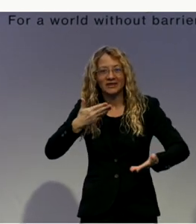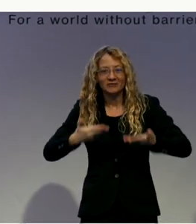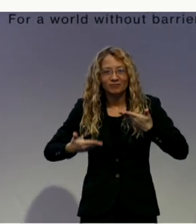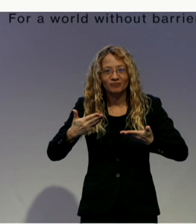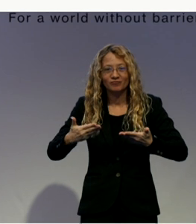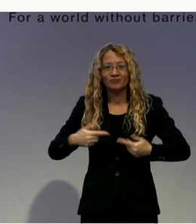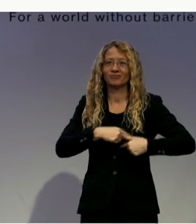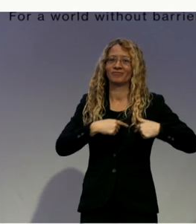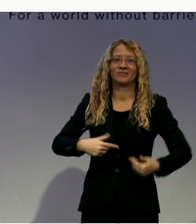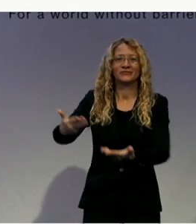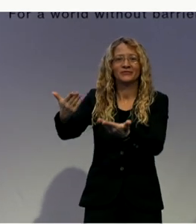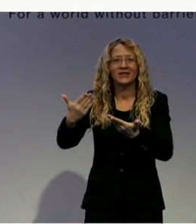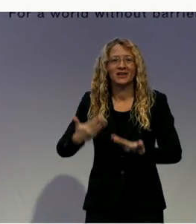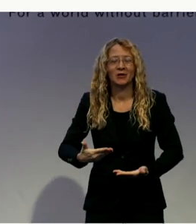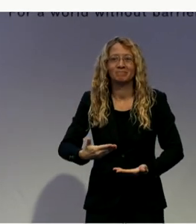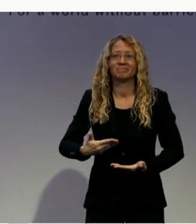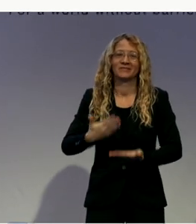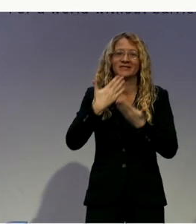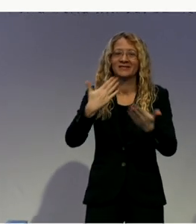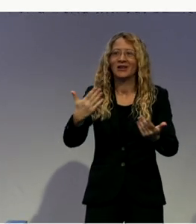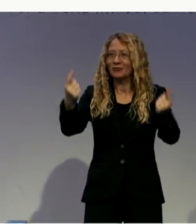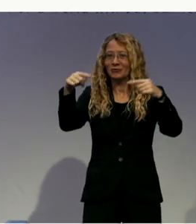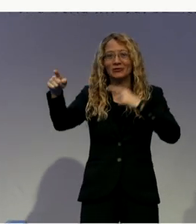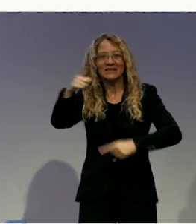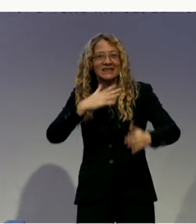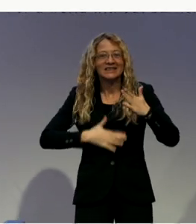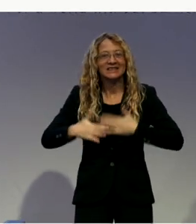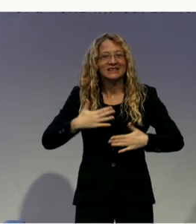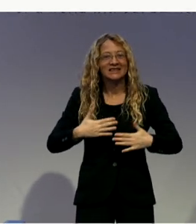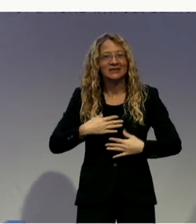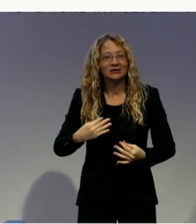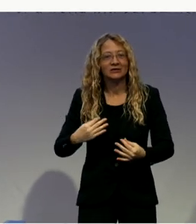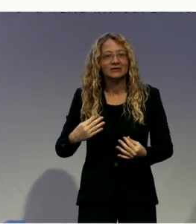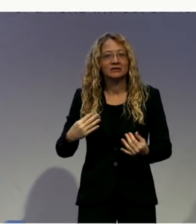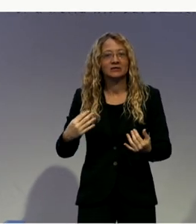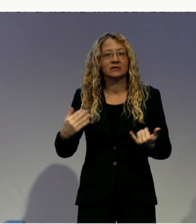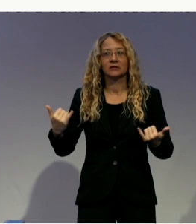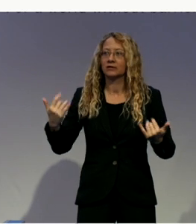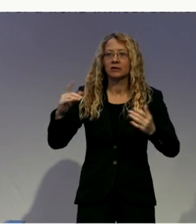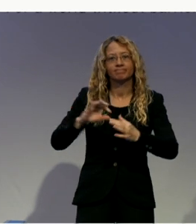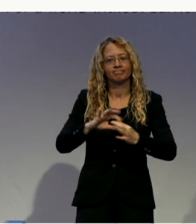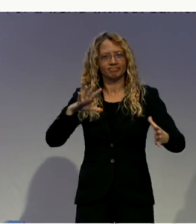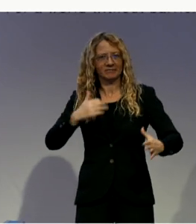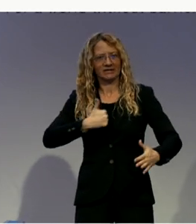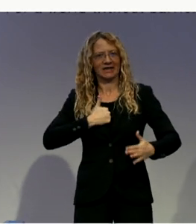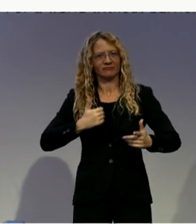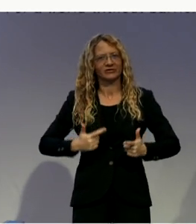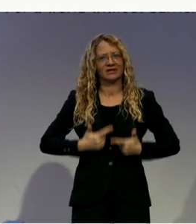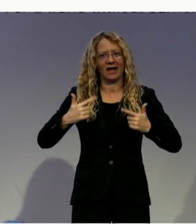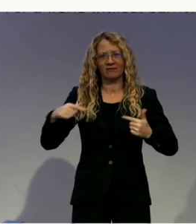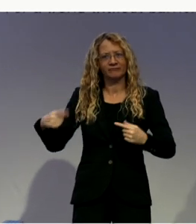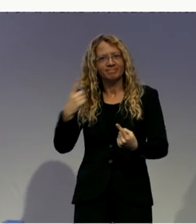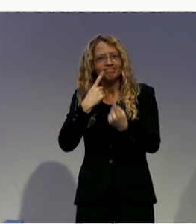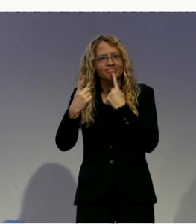panel. We'll be talking about independent living and inclusion. We will have great models from low,